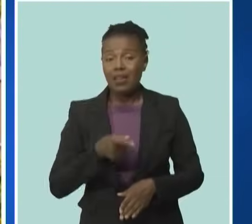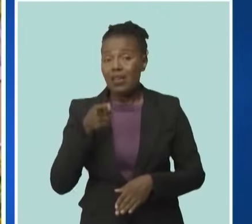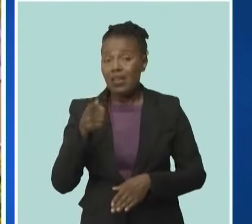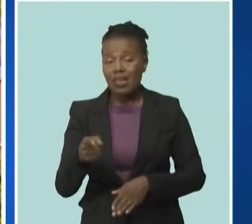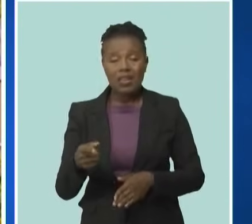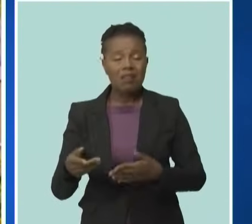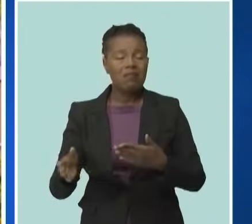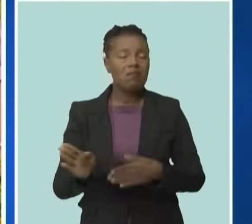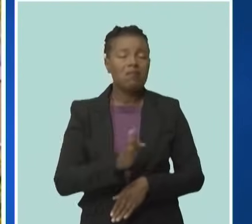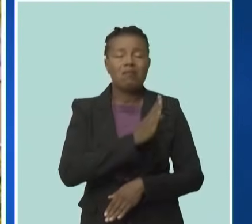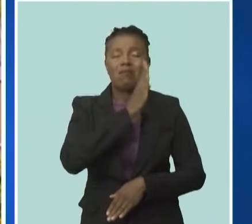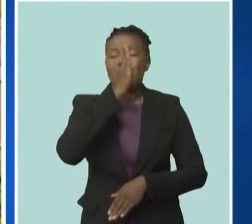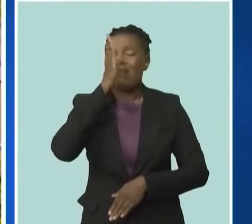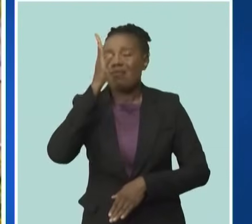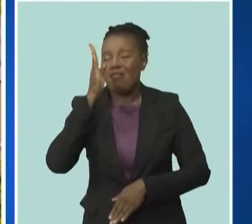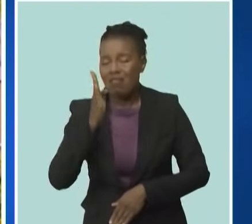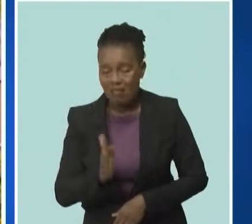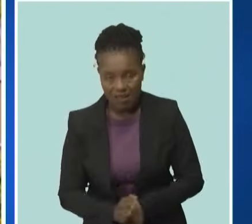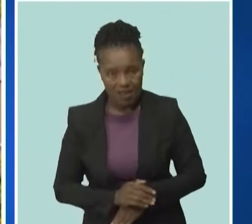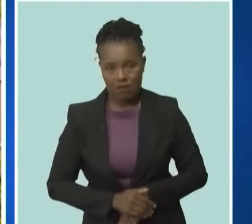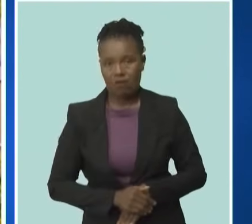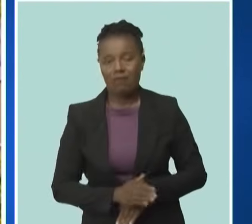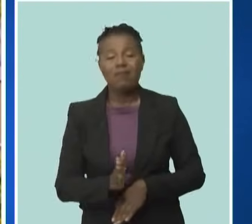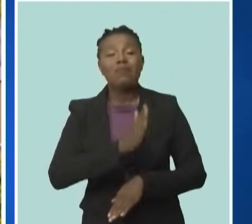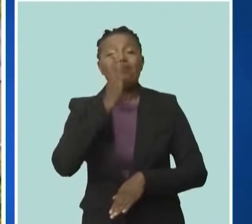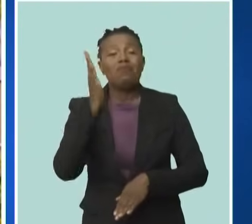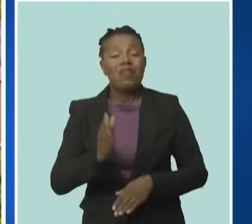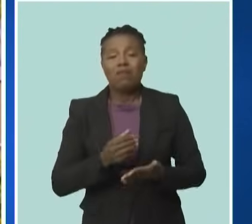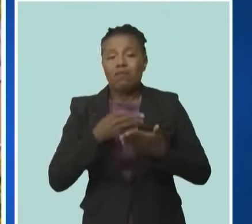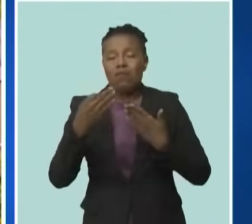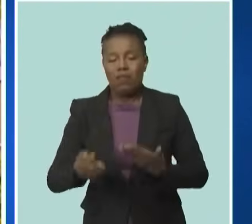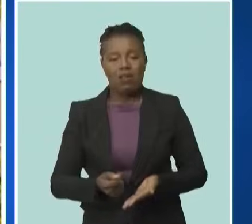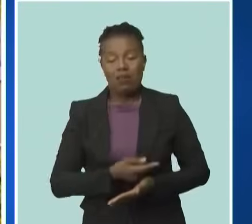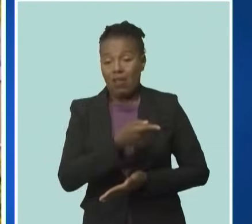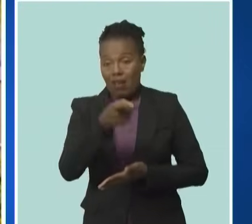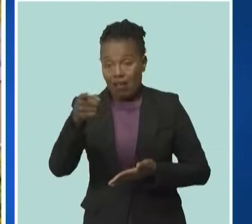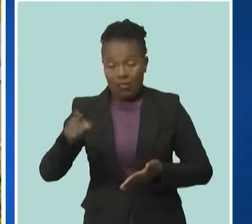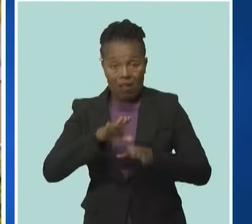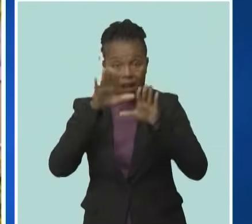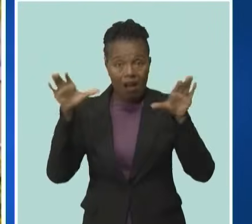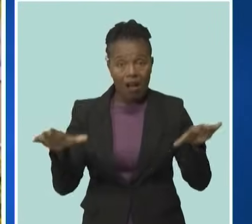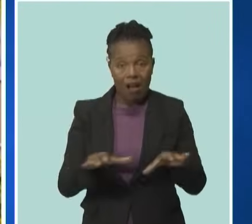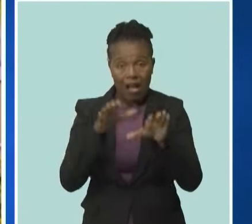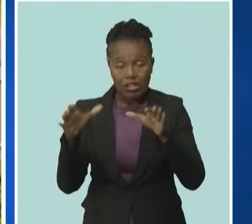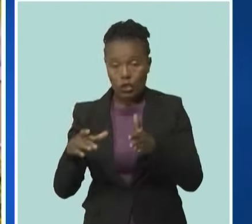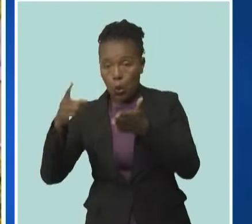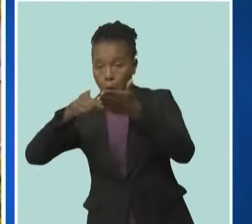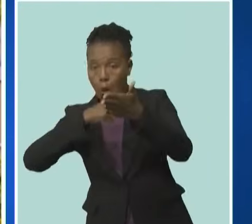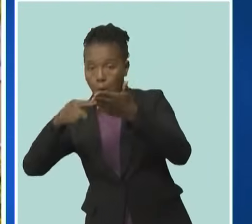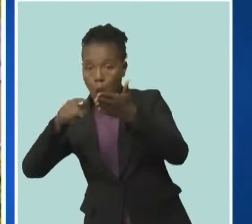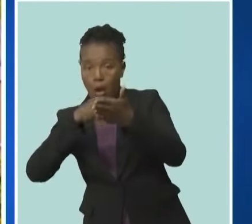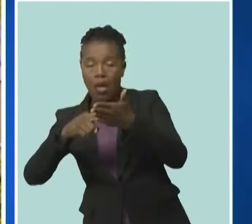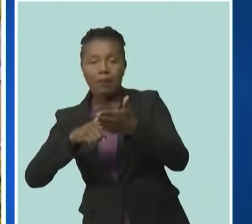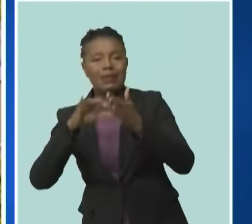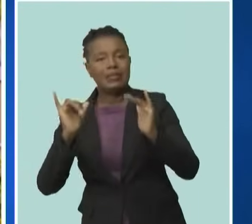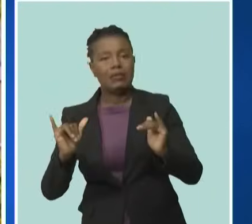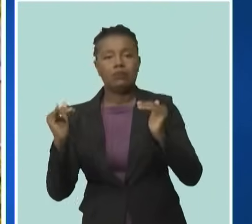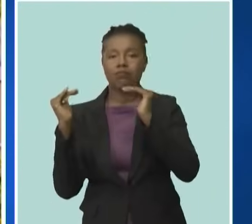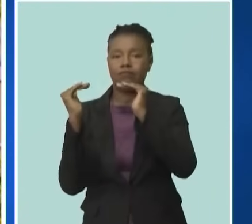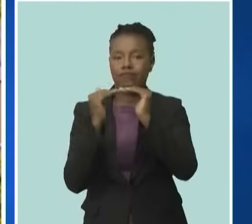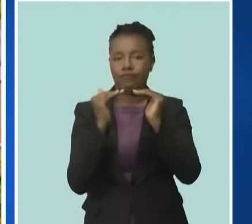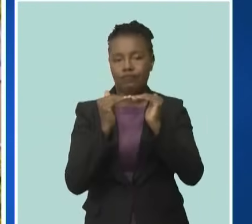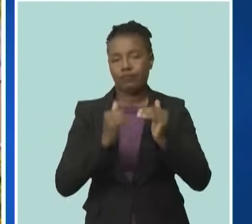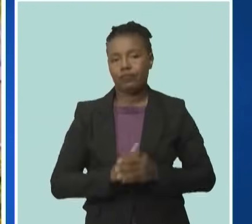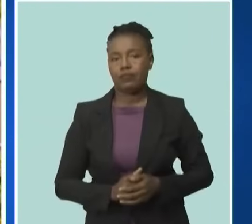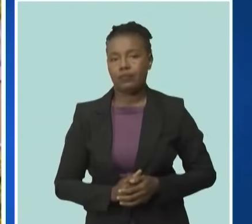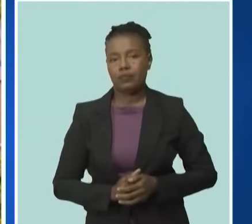Ricky never failed to be generous to the very leaders whose actions he criticized.